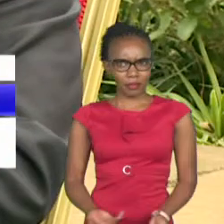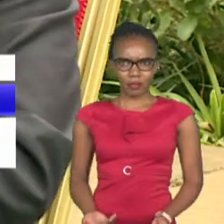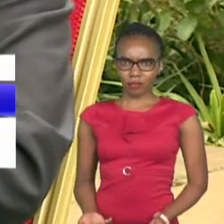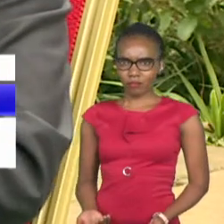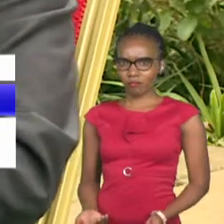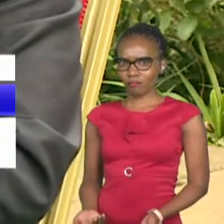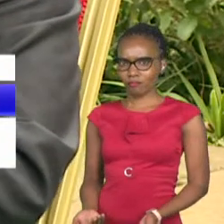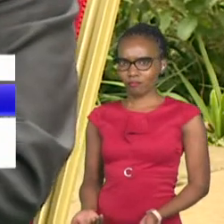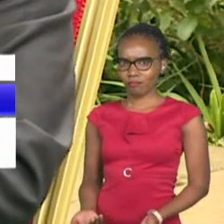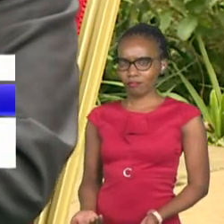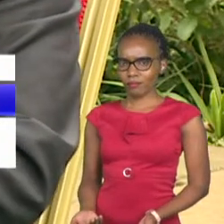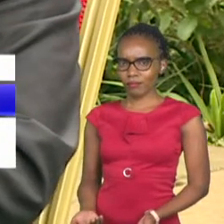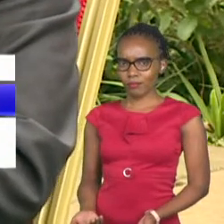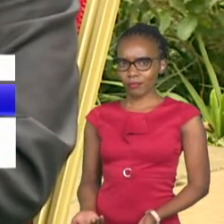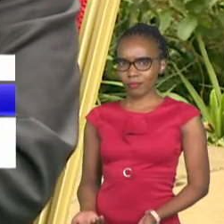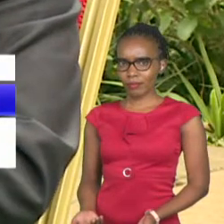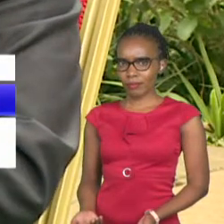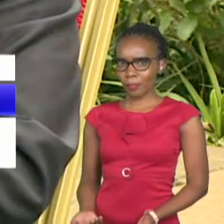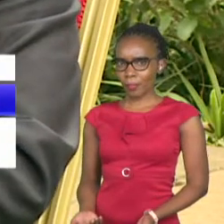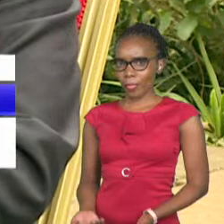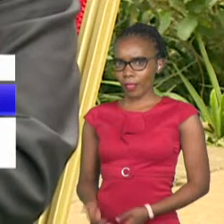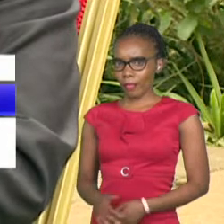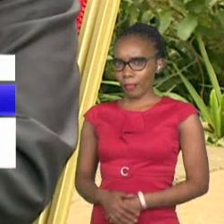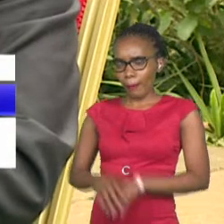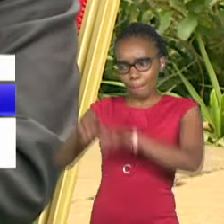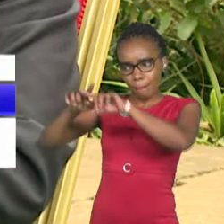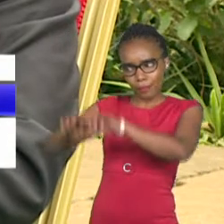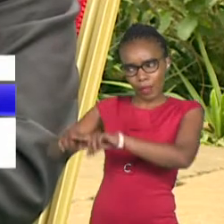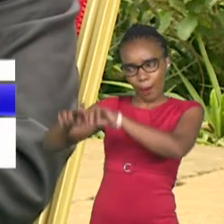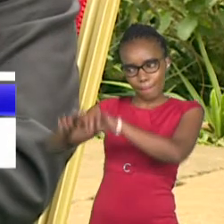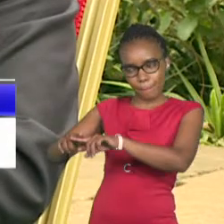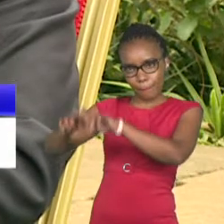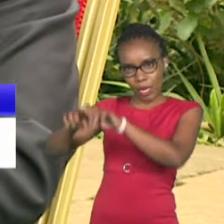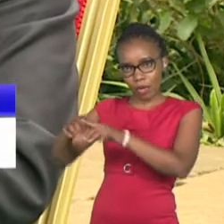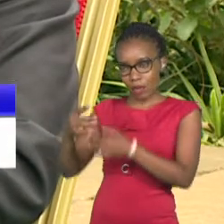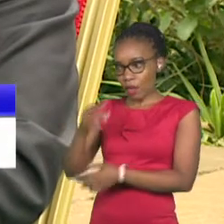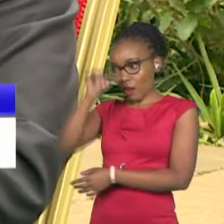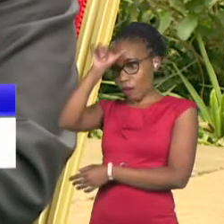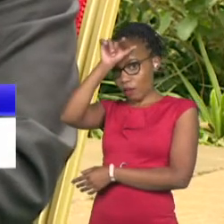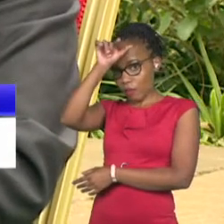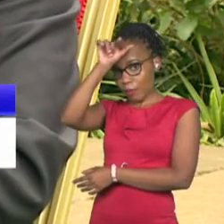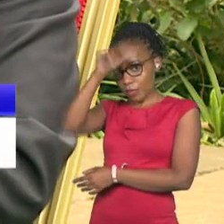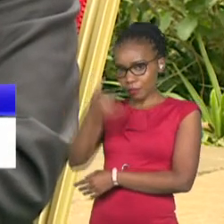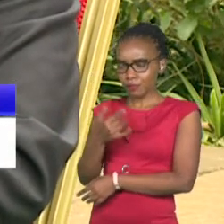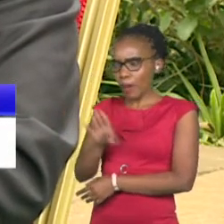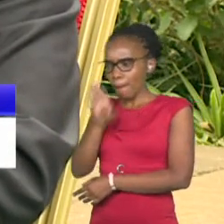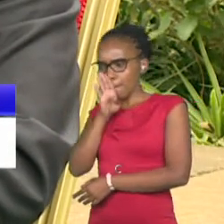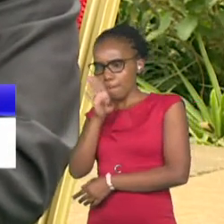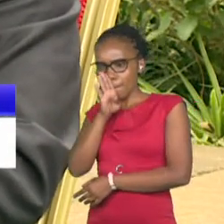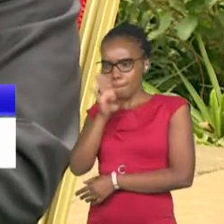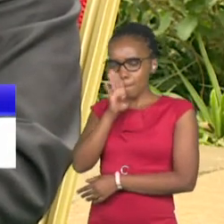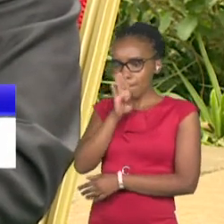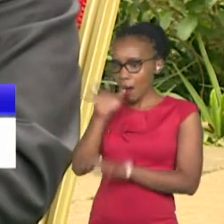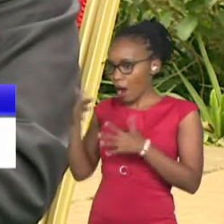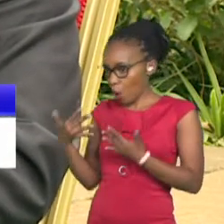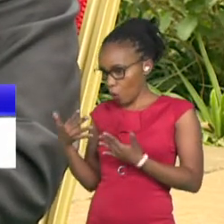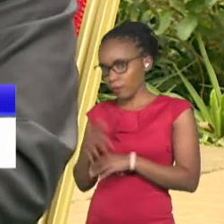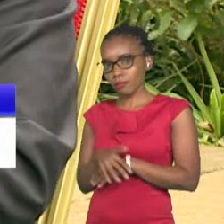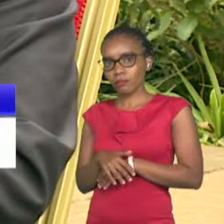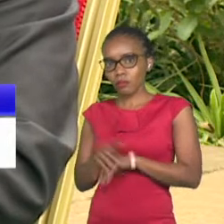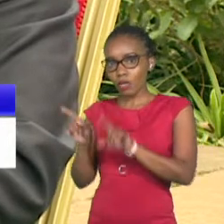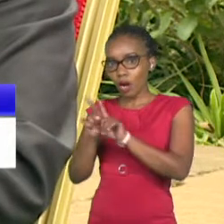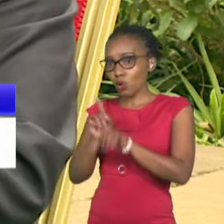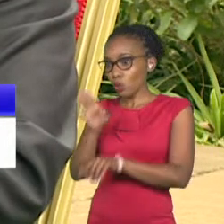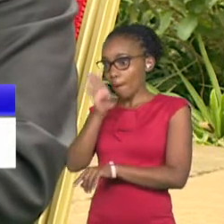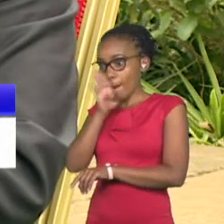Well, I would say that it all depends on the government borrowing and what the borrowing